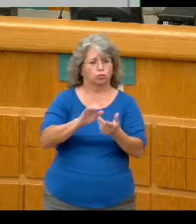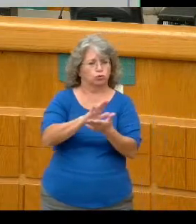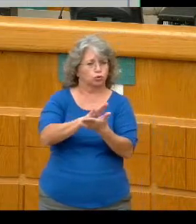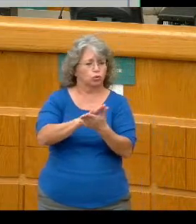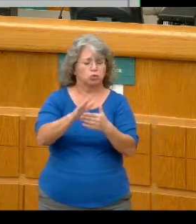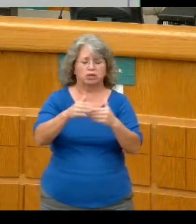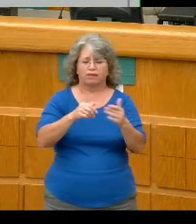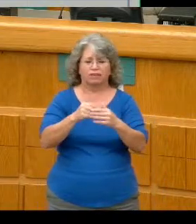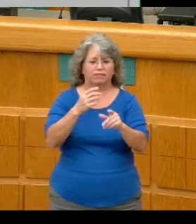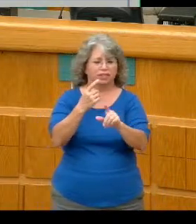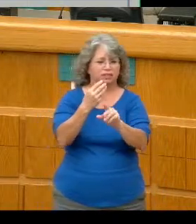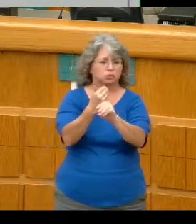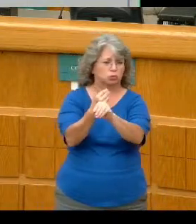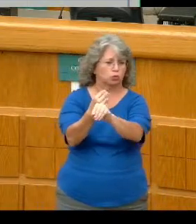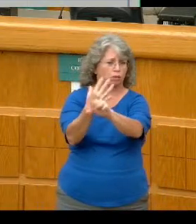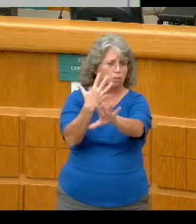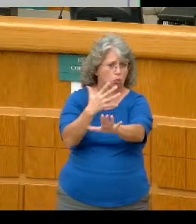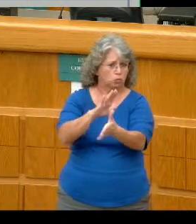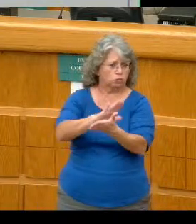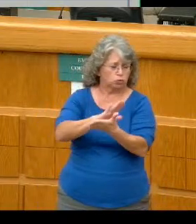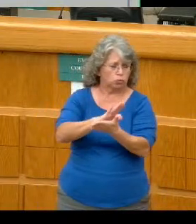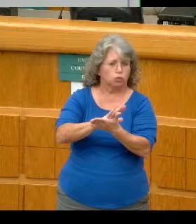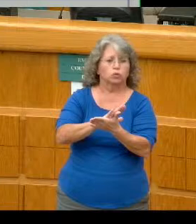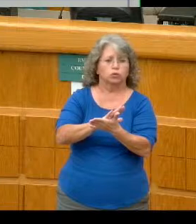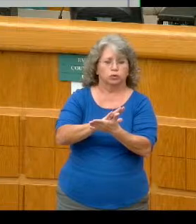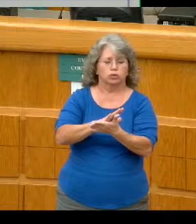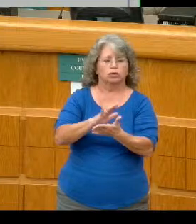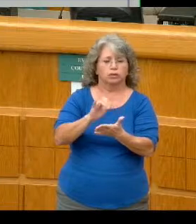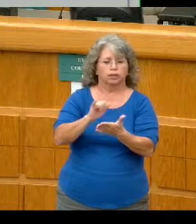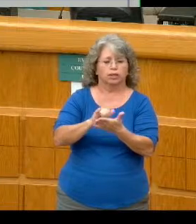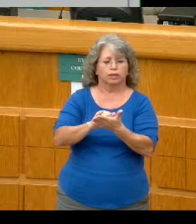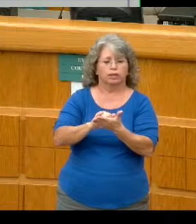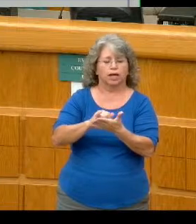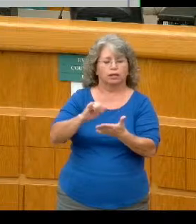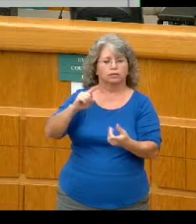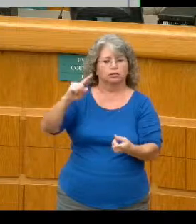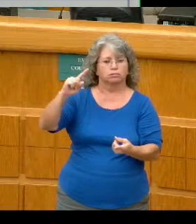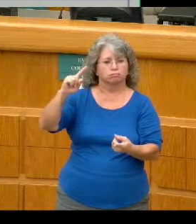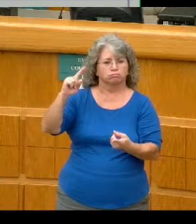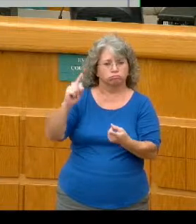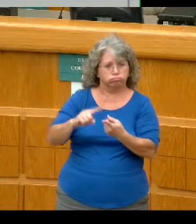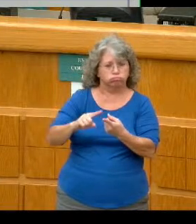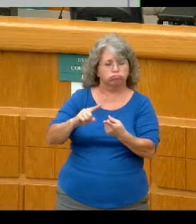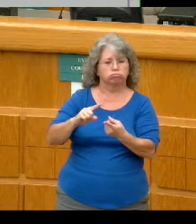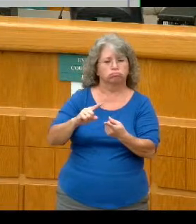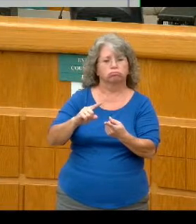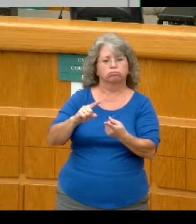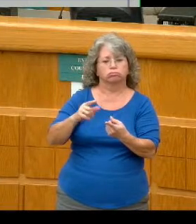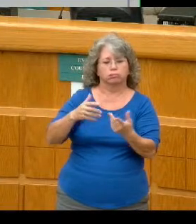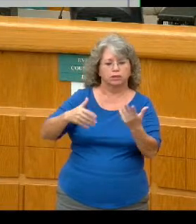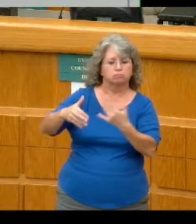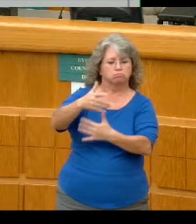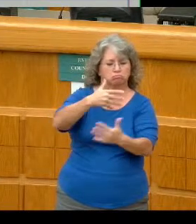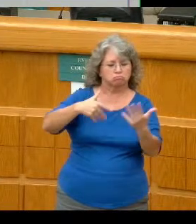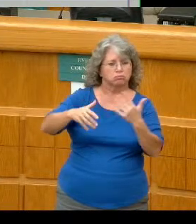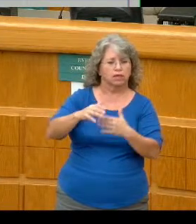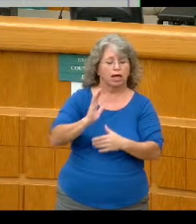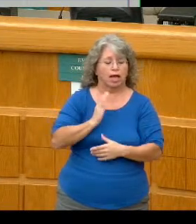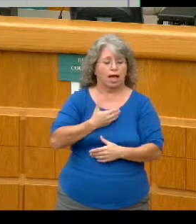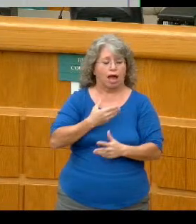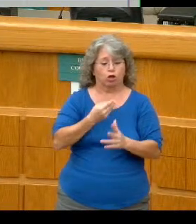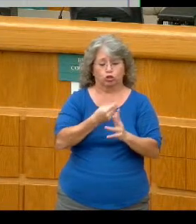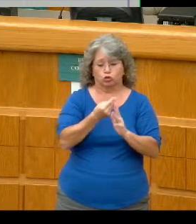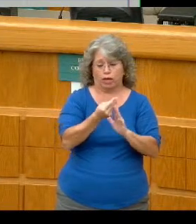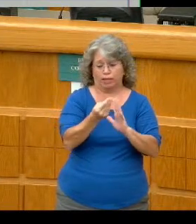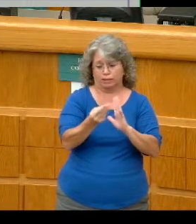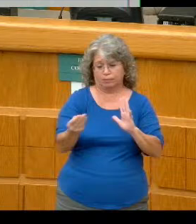that's an unforeseen, maybe positive consequence of remote schooling.